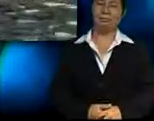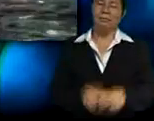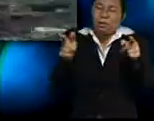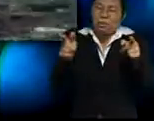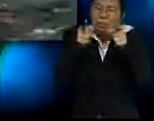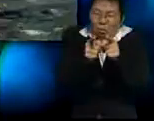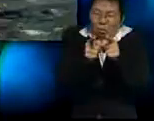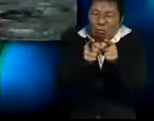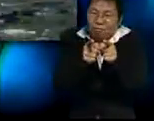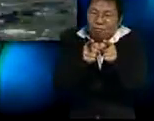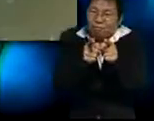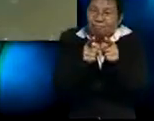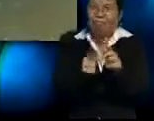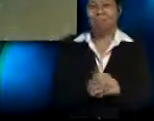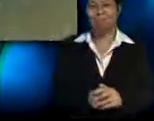small,